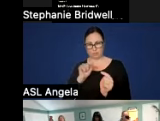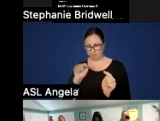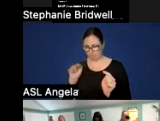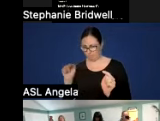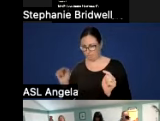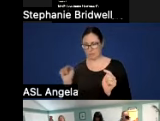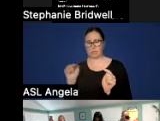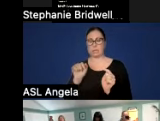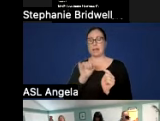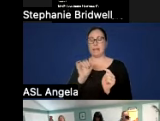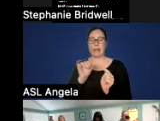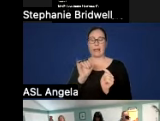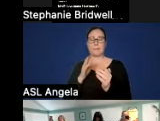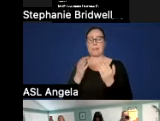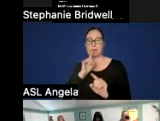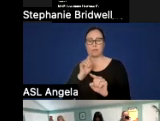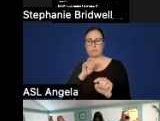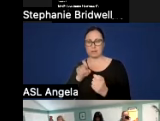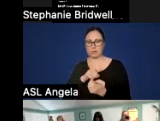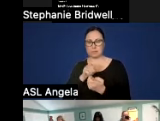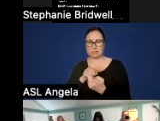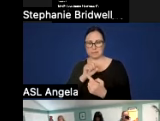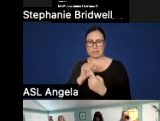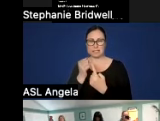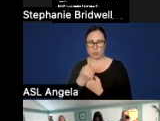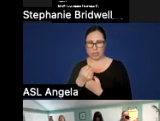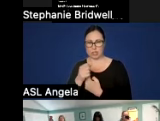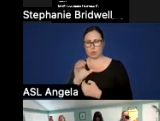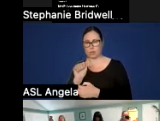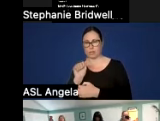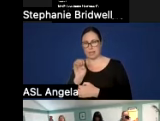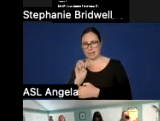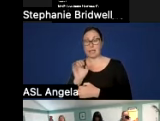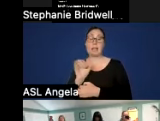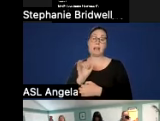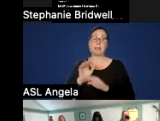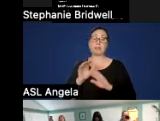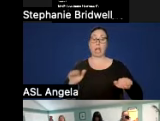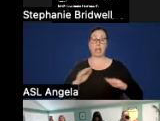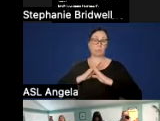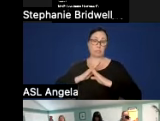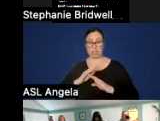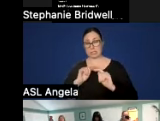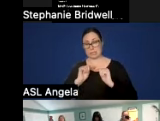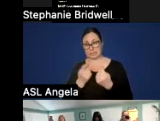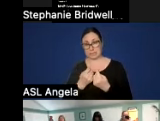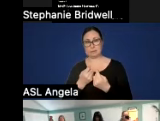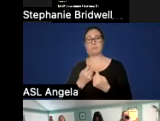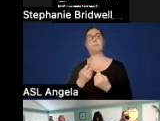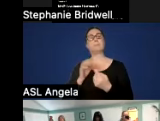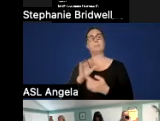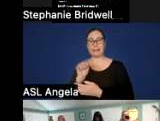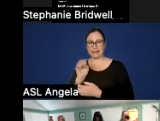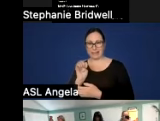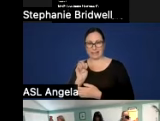a particular situation or case, right? Again, like a child protection team where you're doing casework.